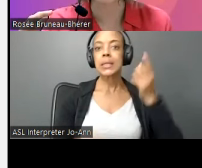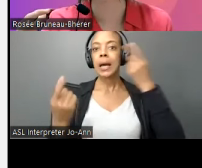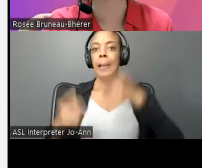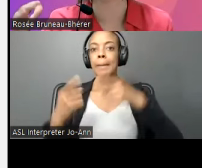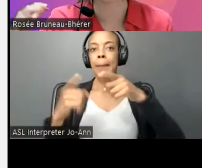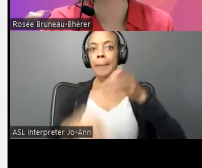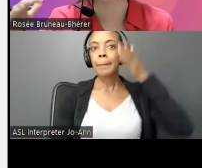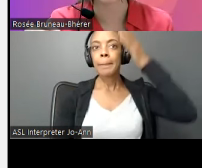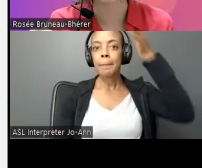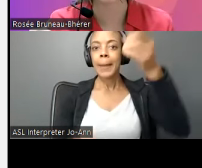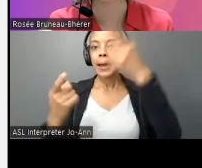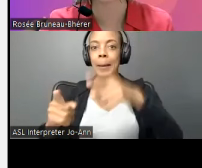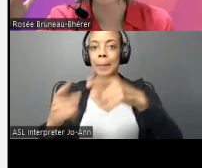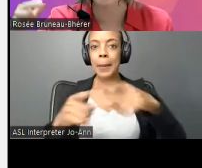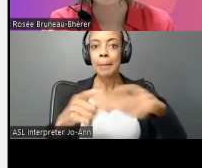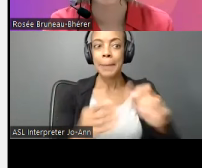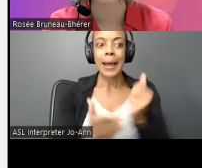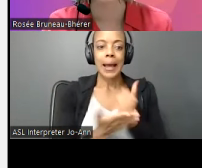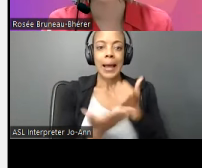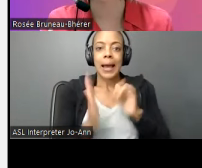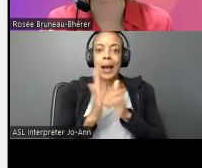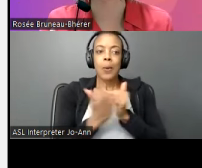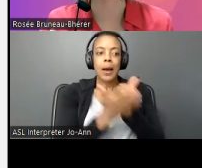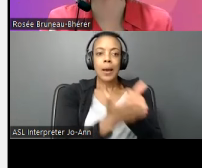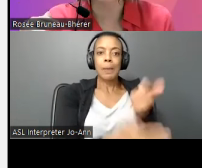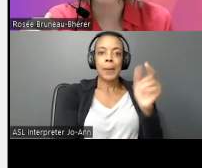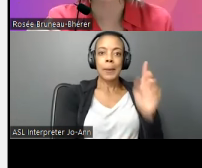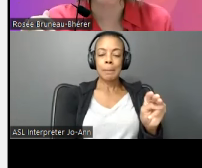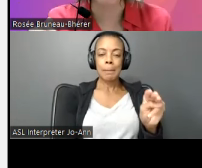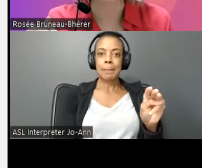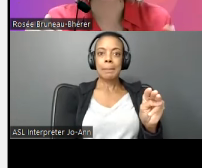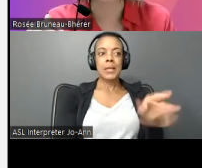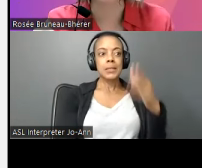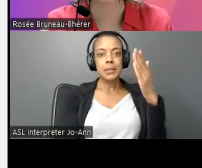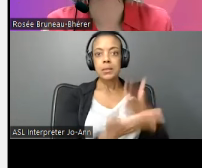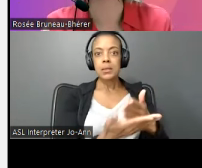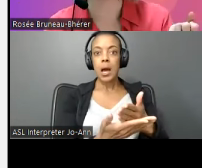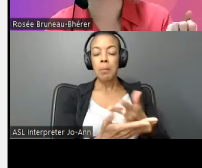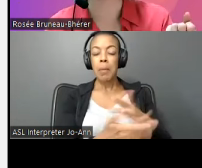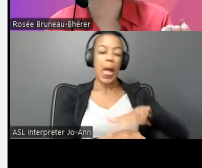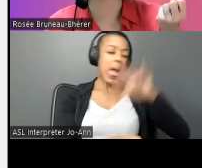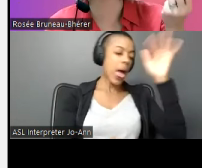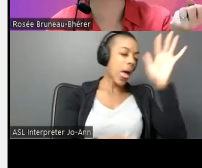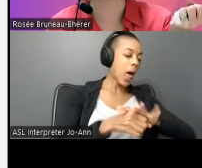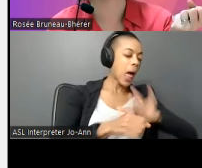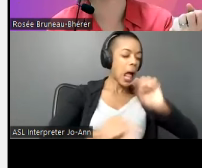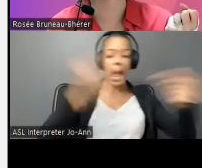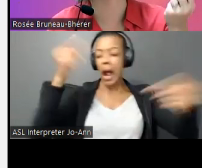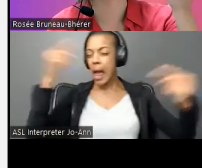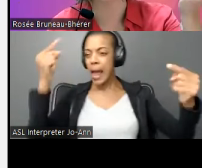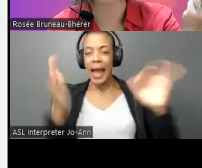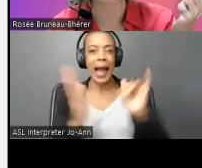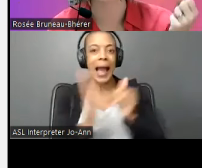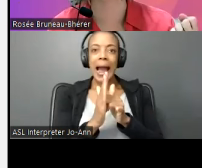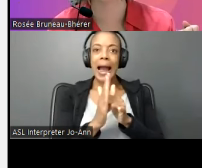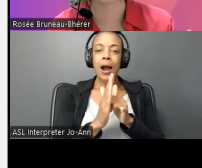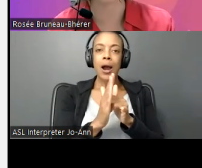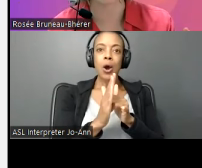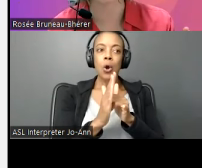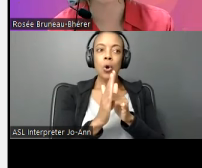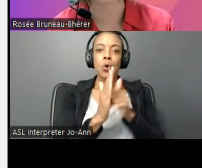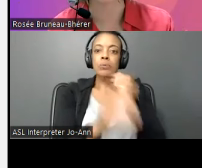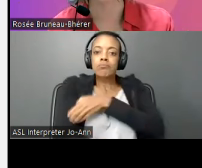behaviors. How are we going to help Jeremy stop the tantrums, the oppositional behaviors, but how will we enable him